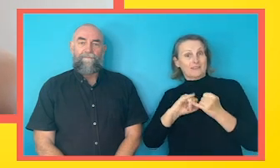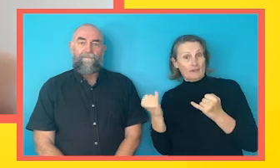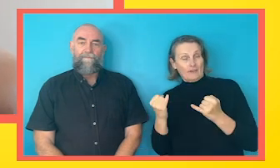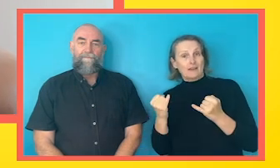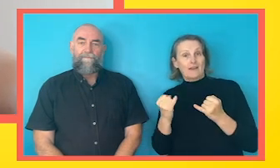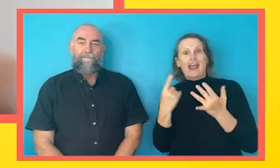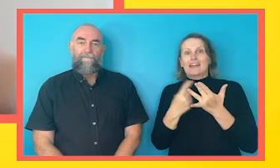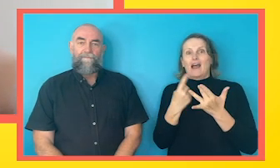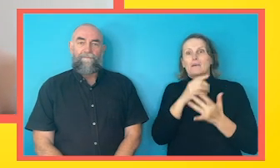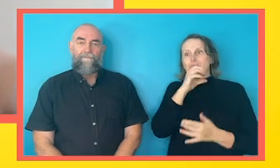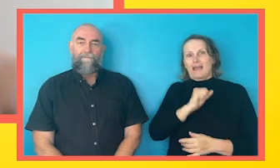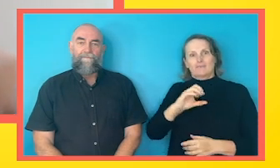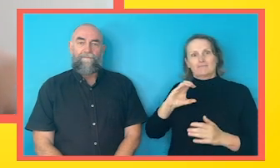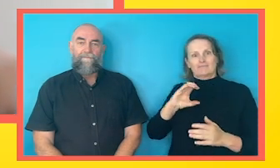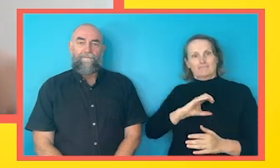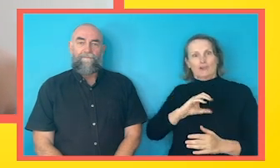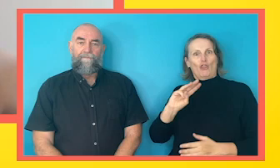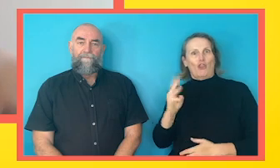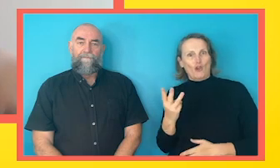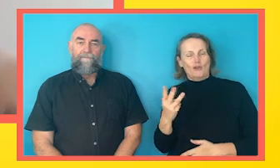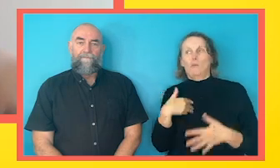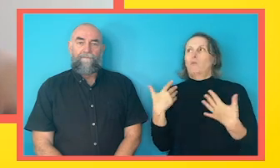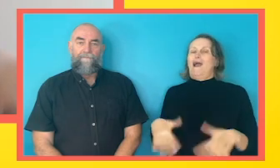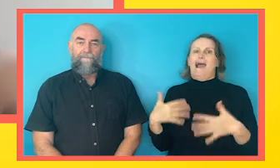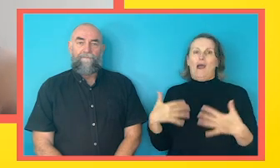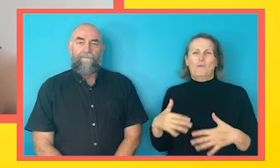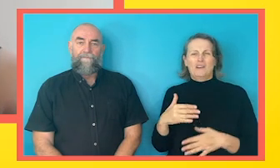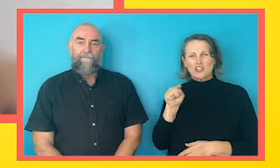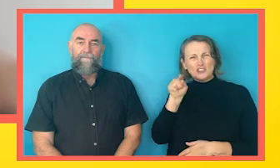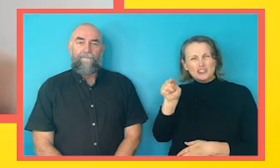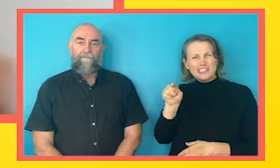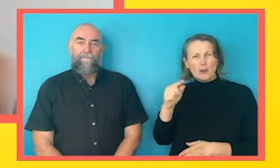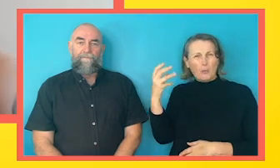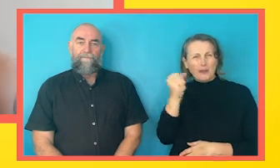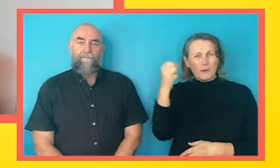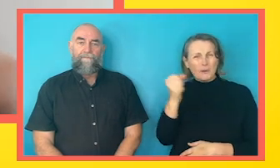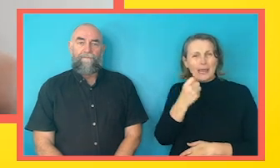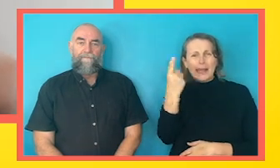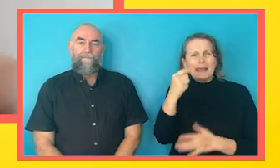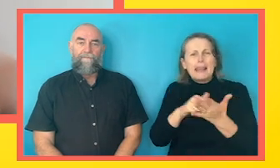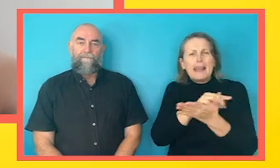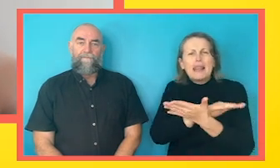qualifying campaign with bronze. Like, how extraordinary. 11 consecutive wins. That's